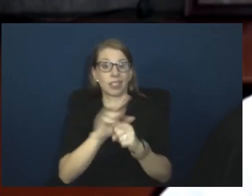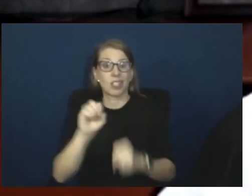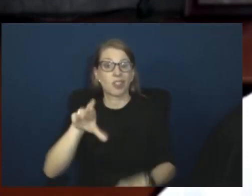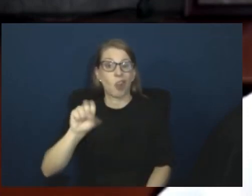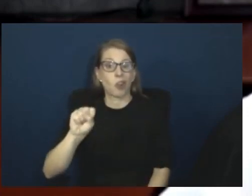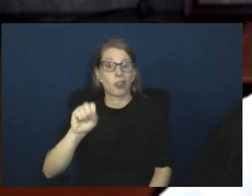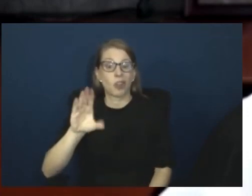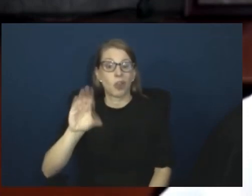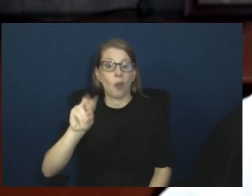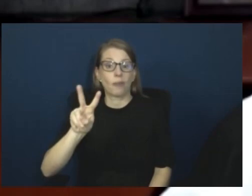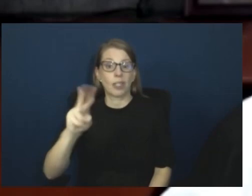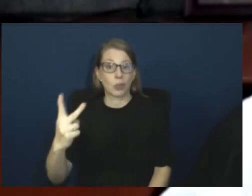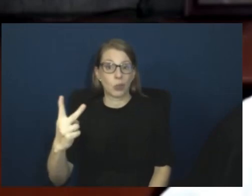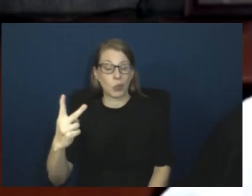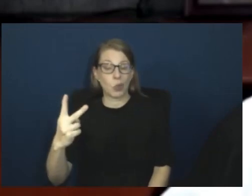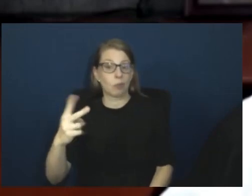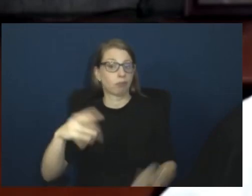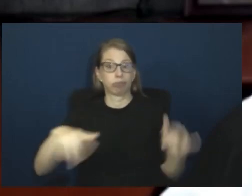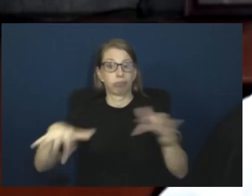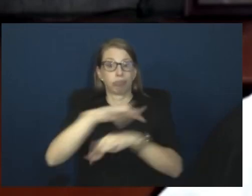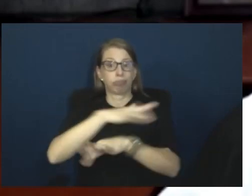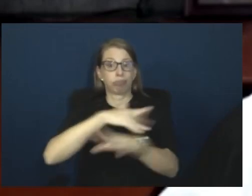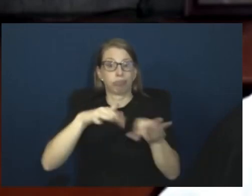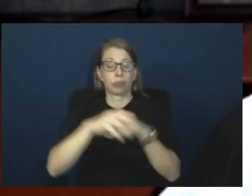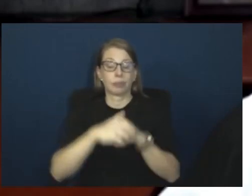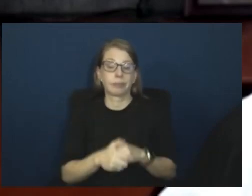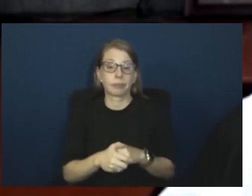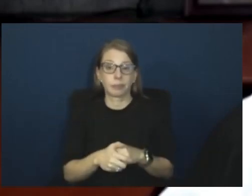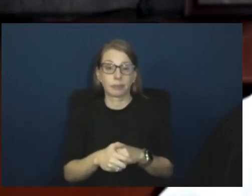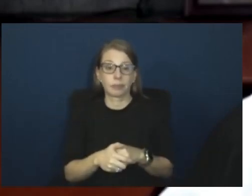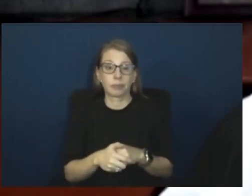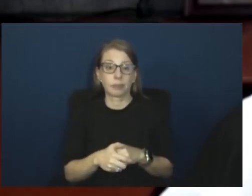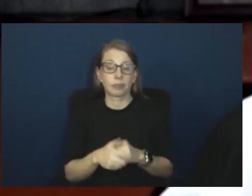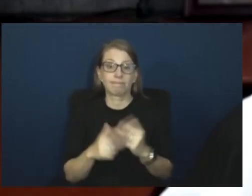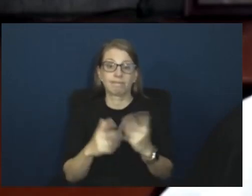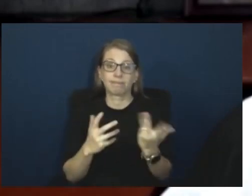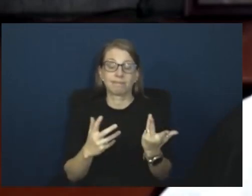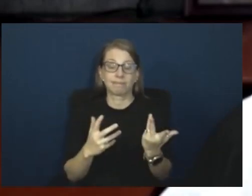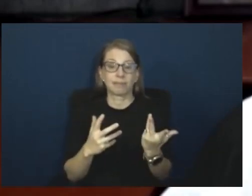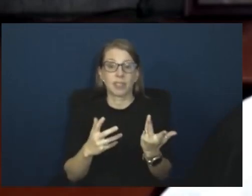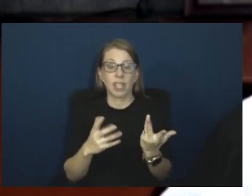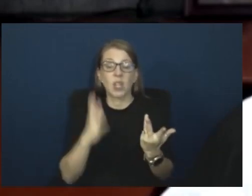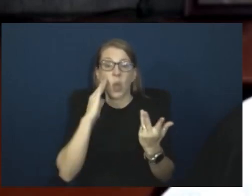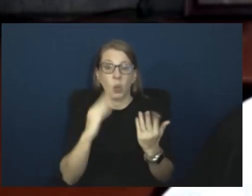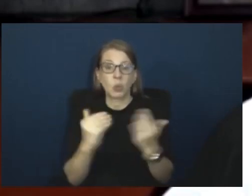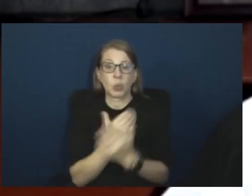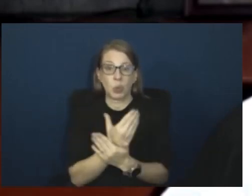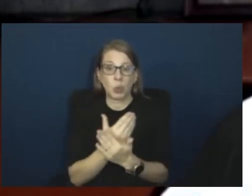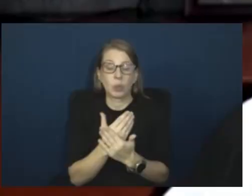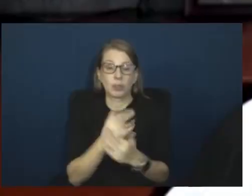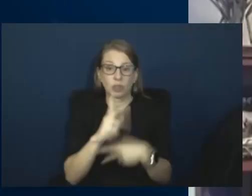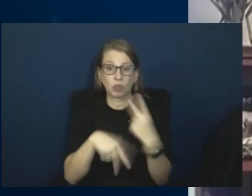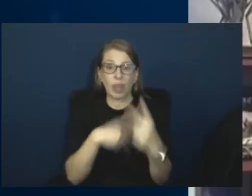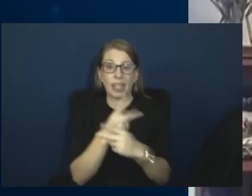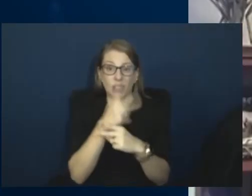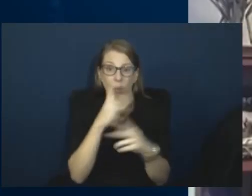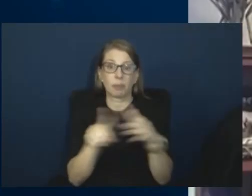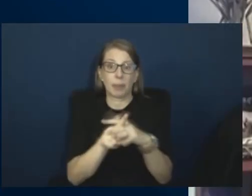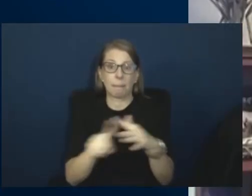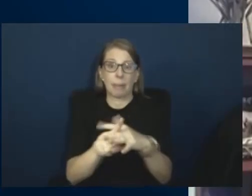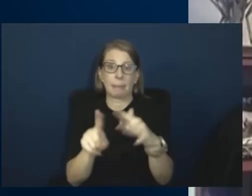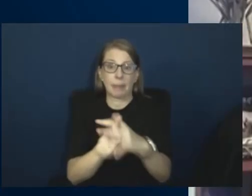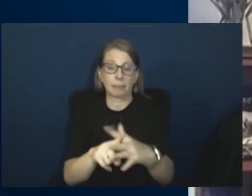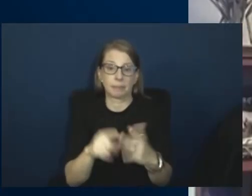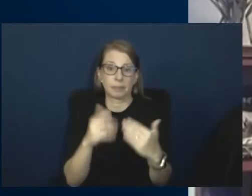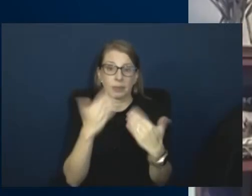be coming up. There is no question. It's only when they will come up. The only question is when.